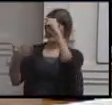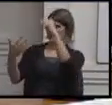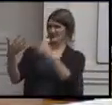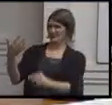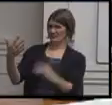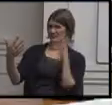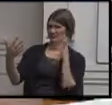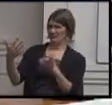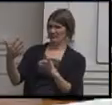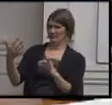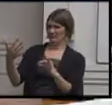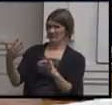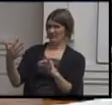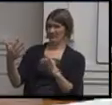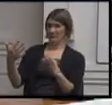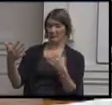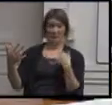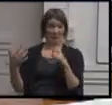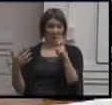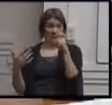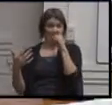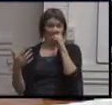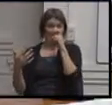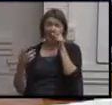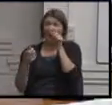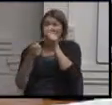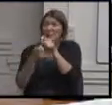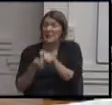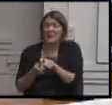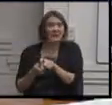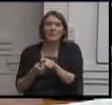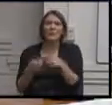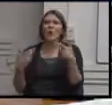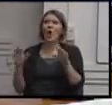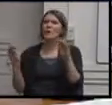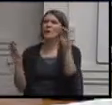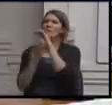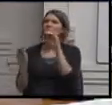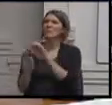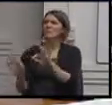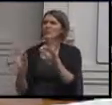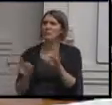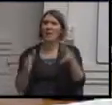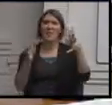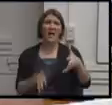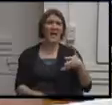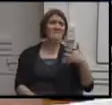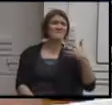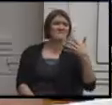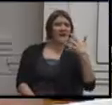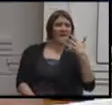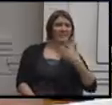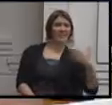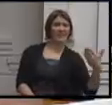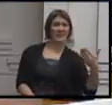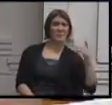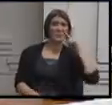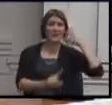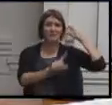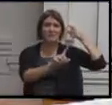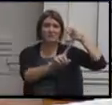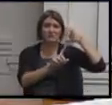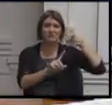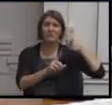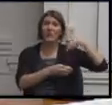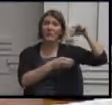editing that we're thinking of doing to the budget, because it's really already been done. And other than those items, cruiser, paving,